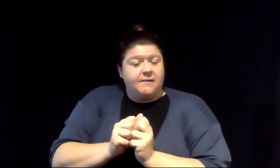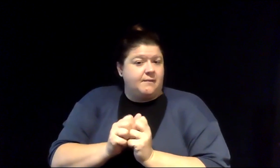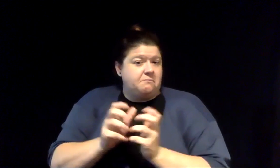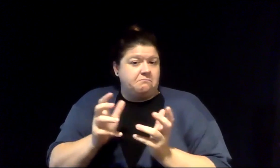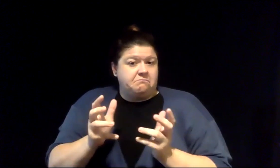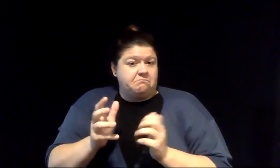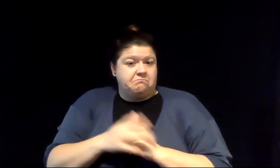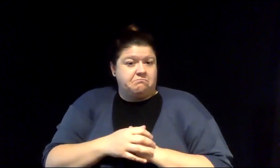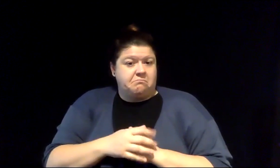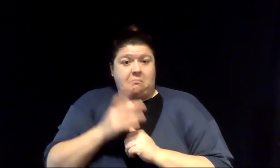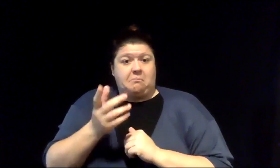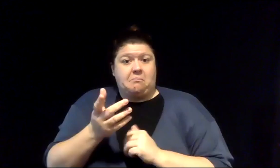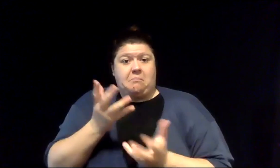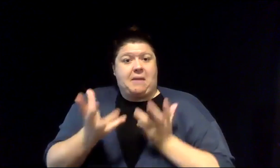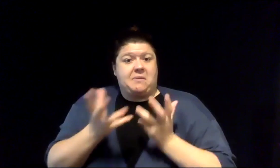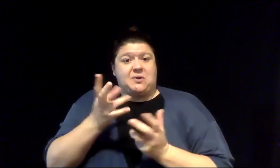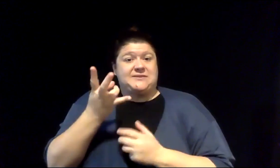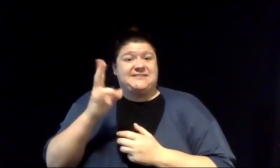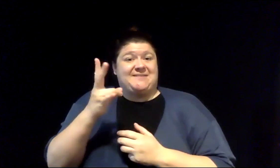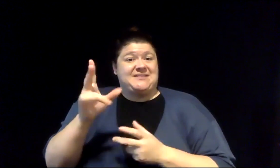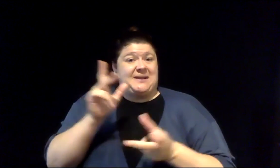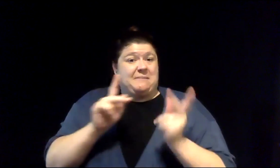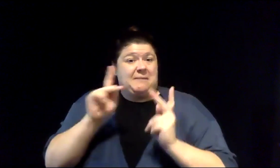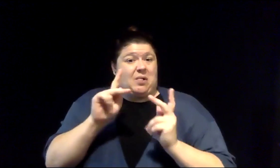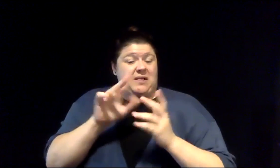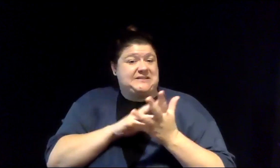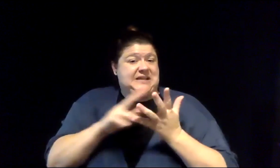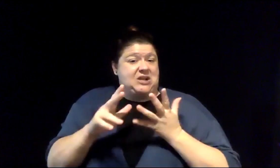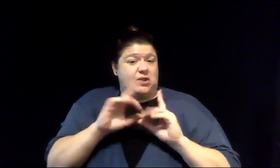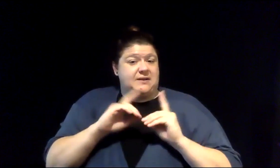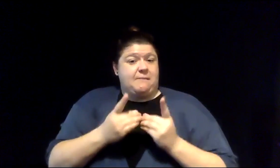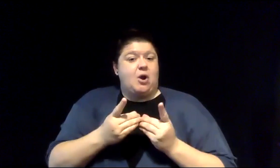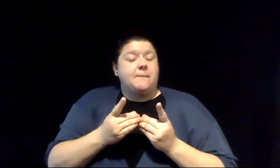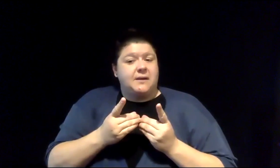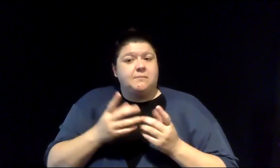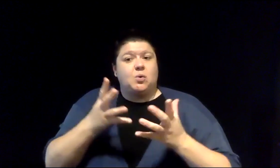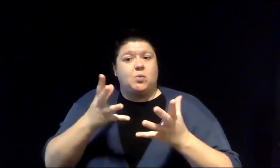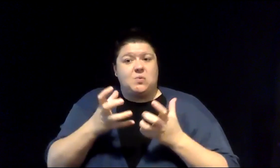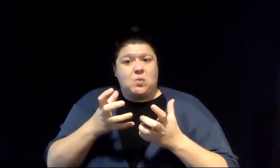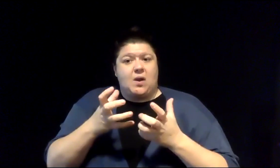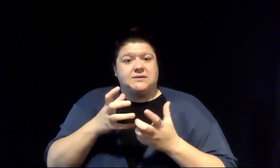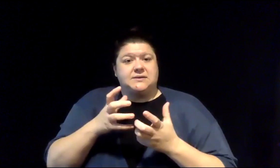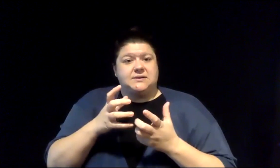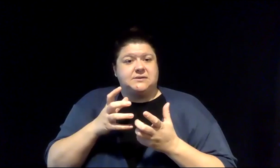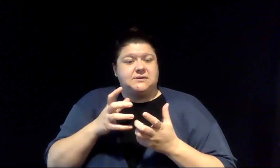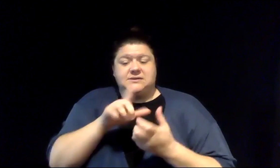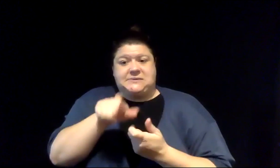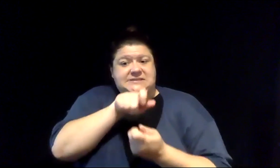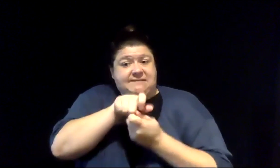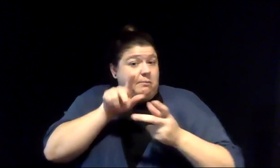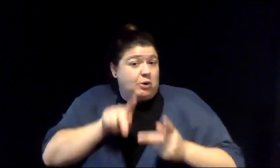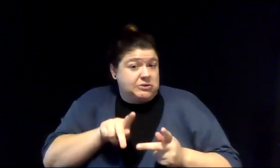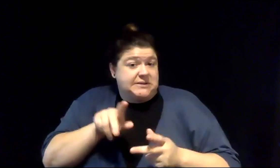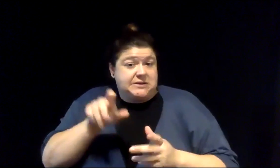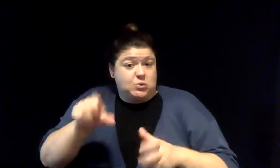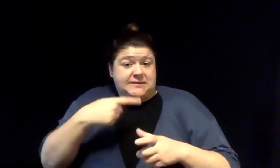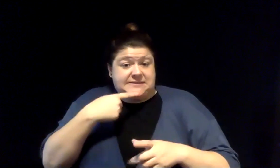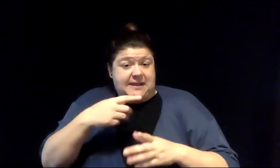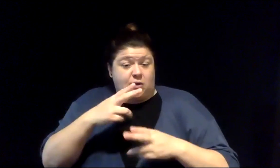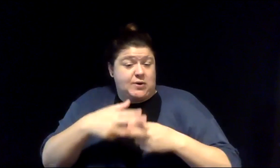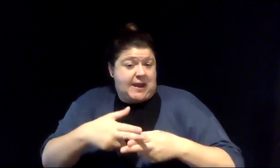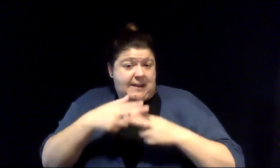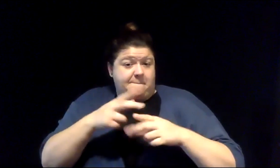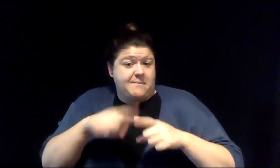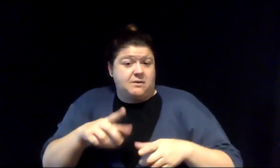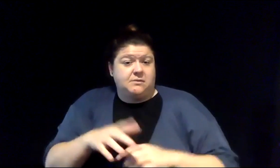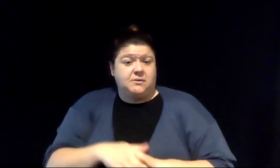are 17 people in the scheduling department, but we want it to be Beatriz to speak to you. So